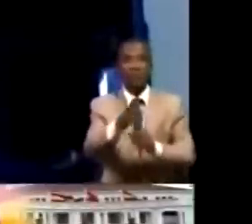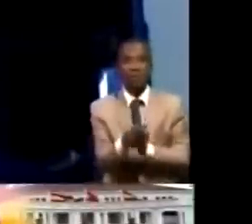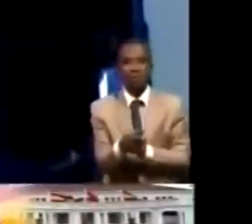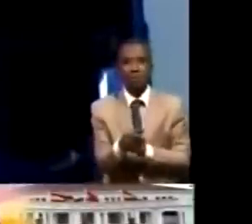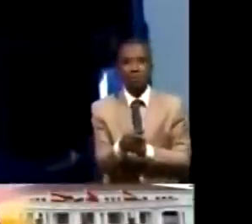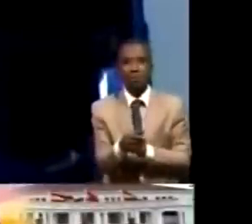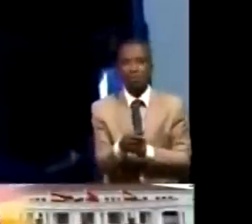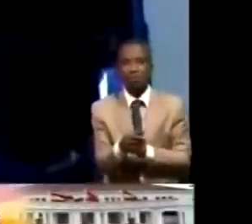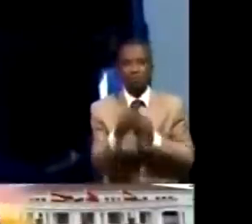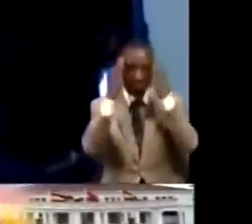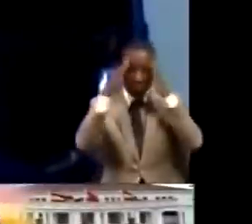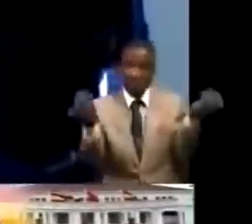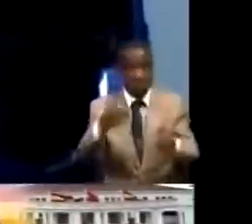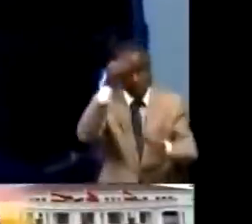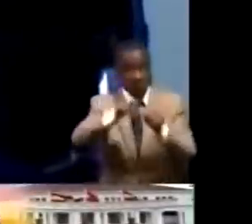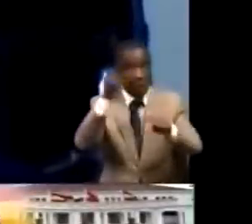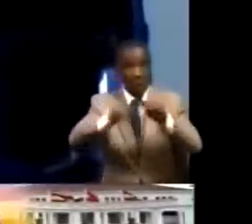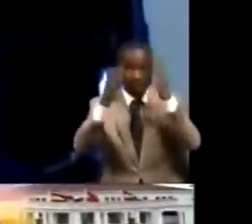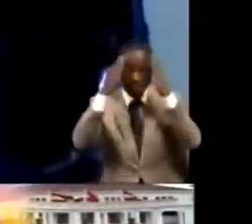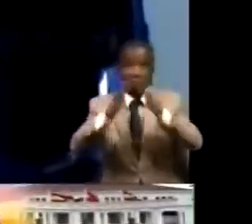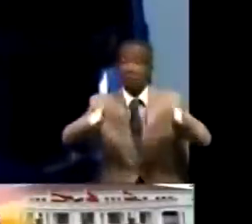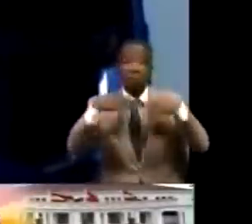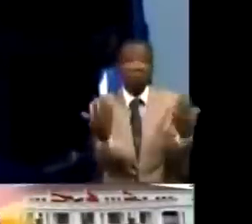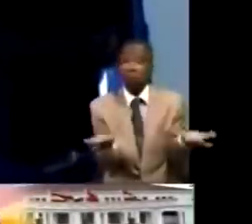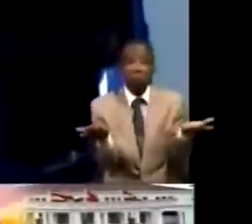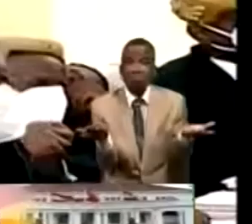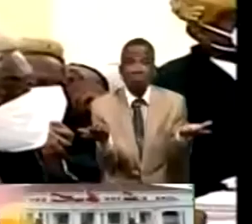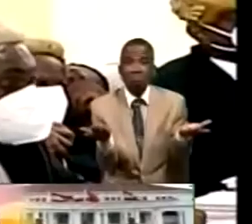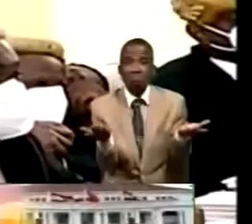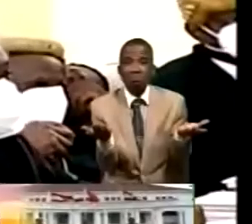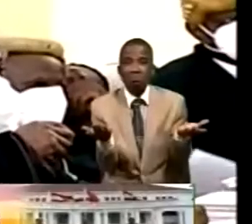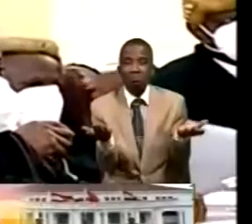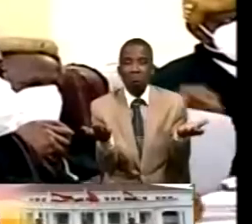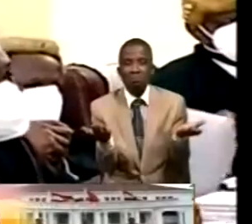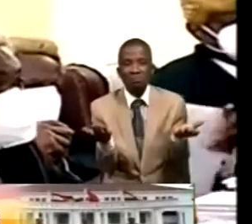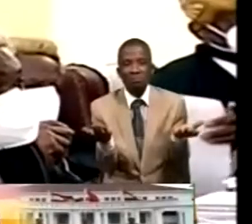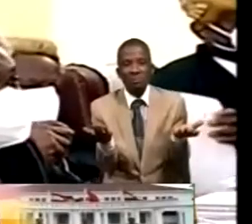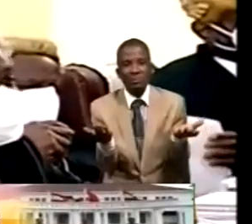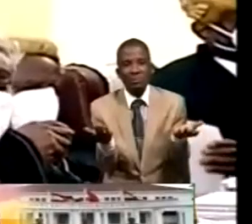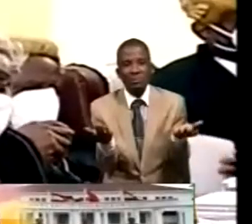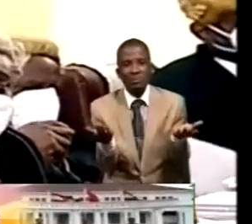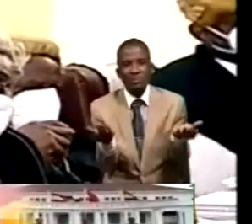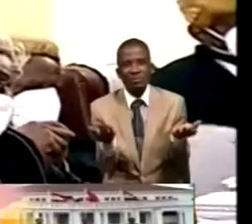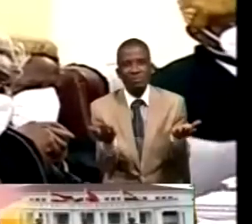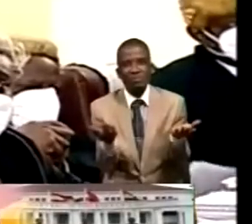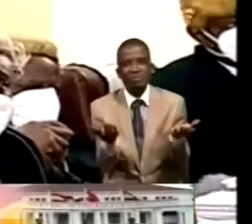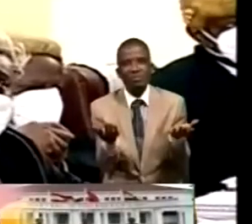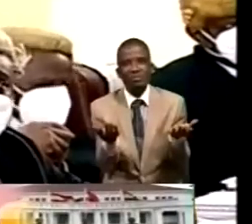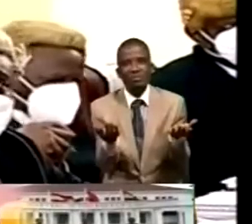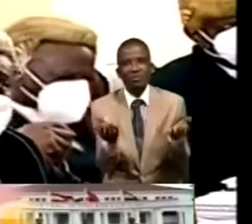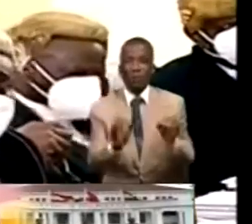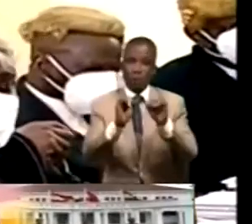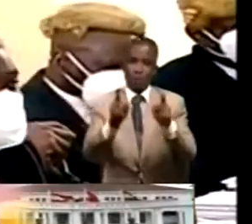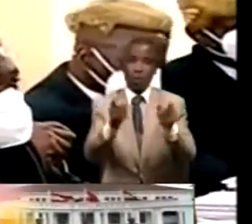Not that I recall. Good. Not that I recall. Okay. And when